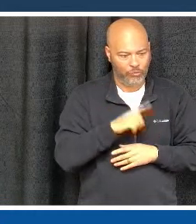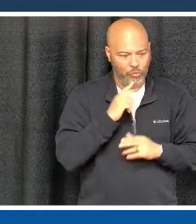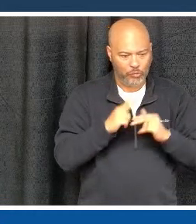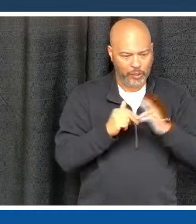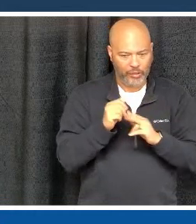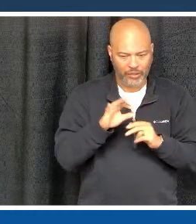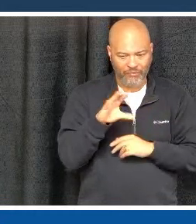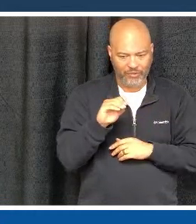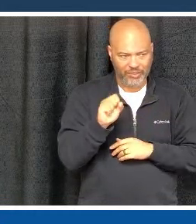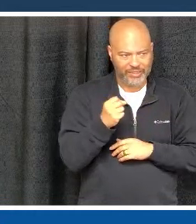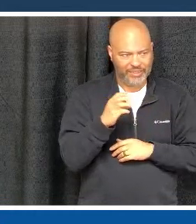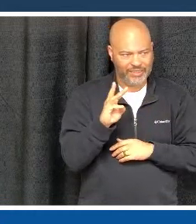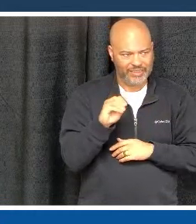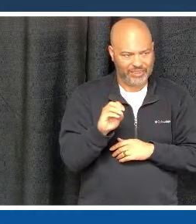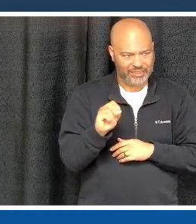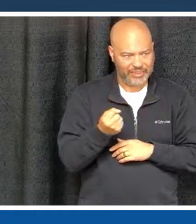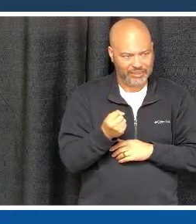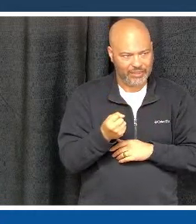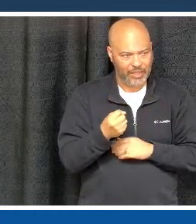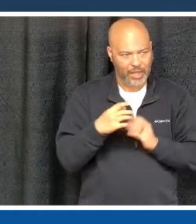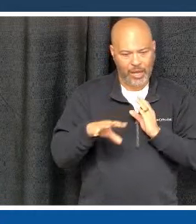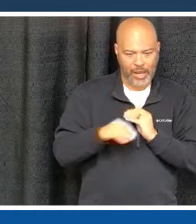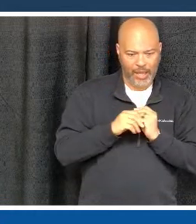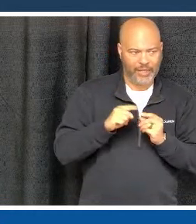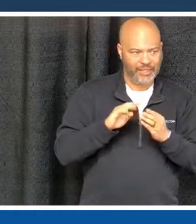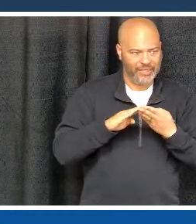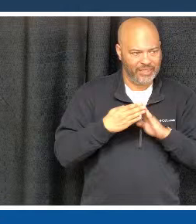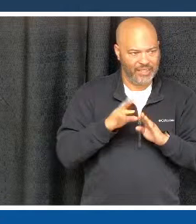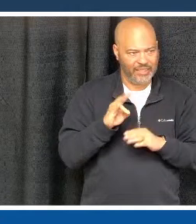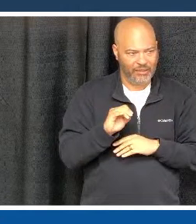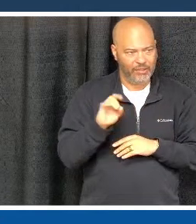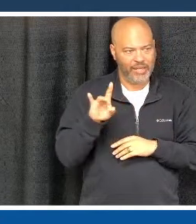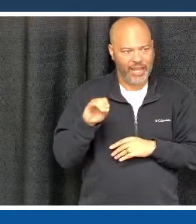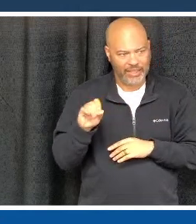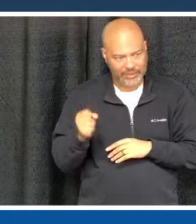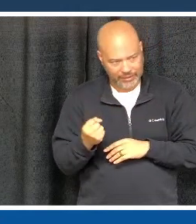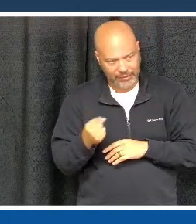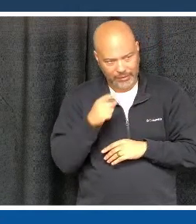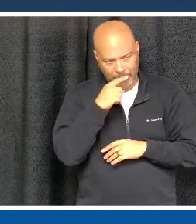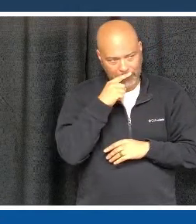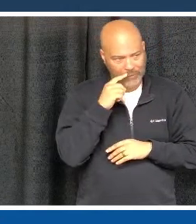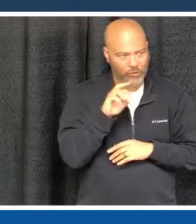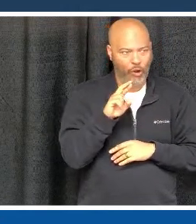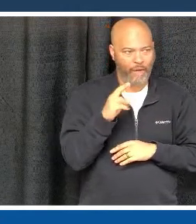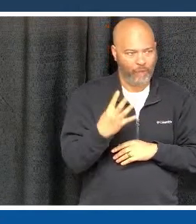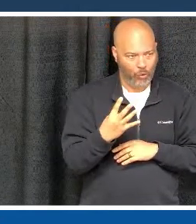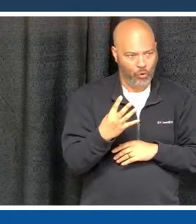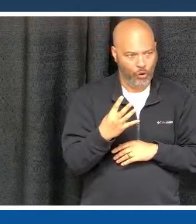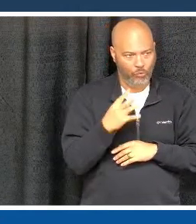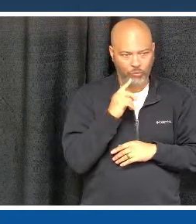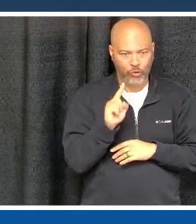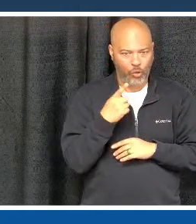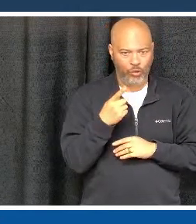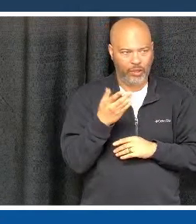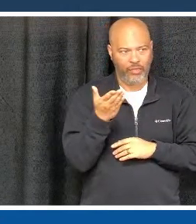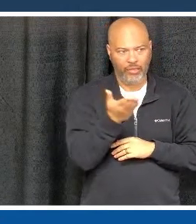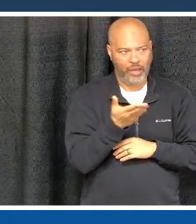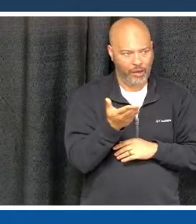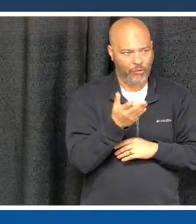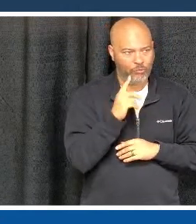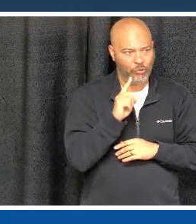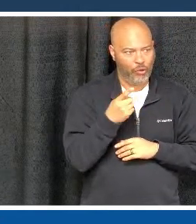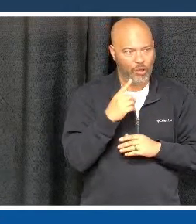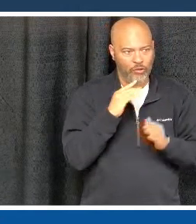in the 50s and 60s, annexed into the city in the 70s and the 80s. So the R4, which has always been out there, was at the